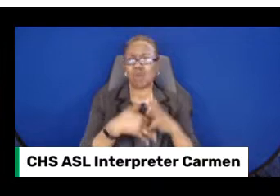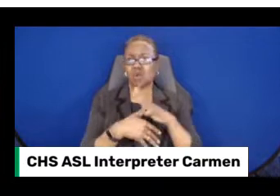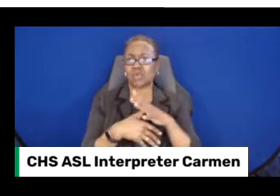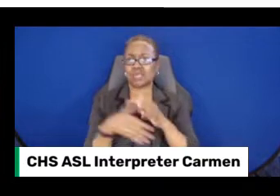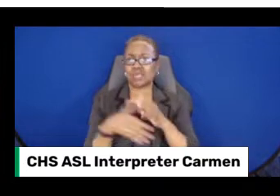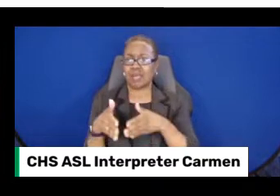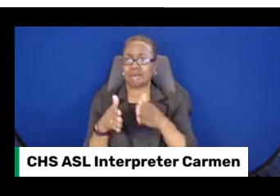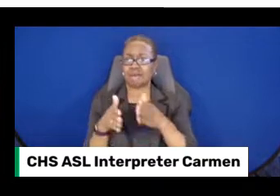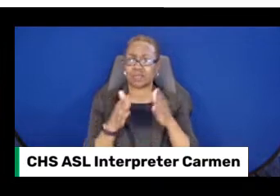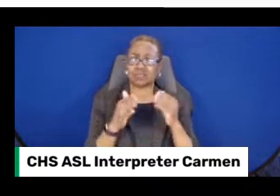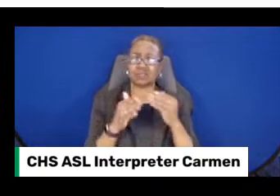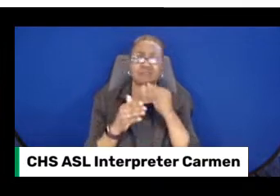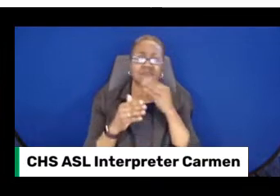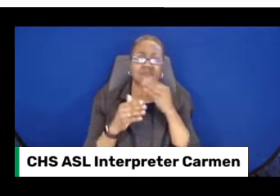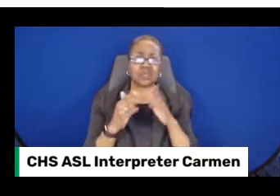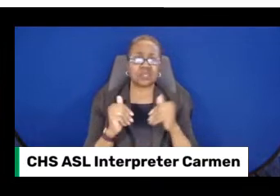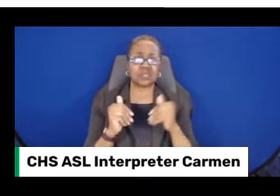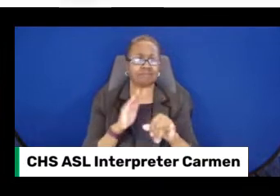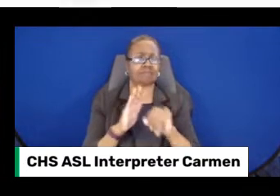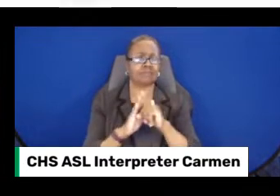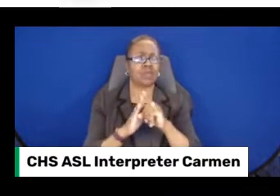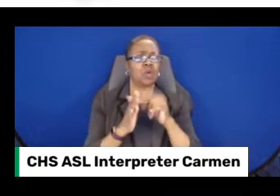steps we need to take to really leverage this work.